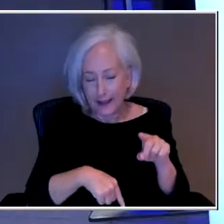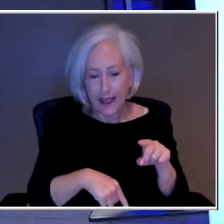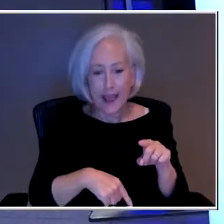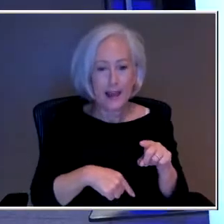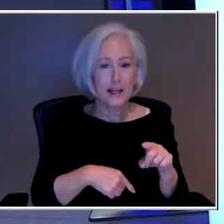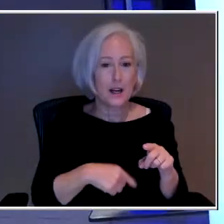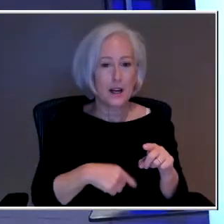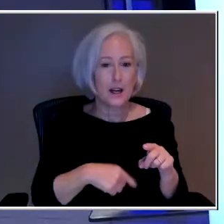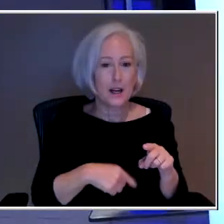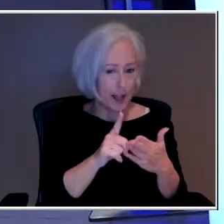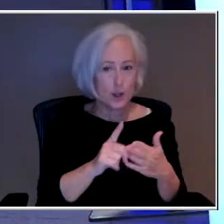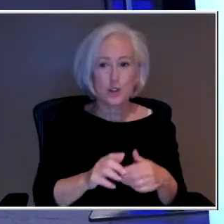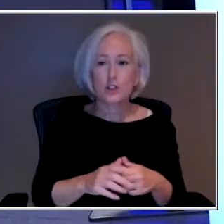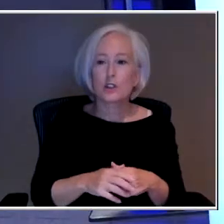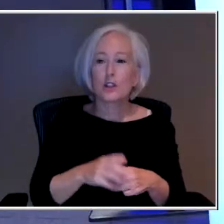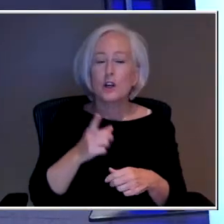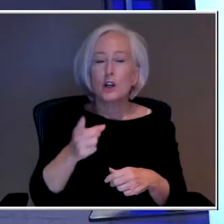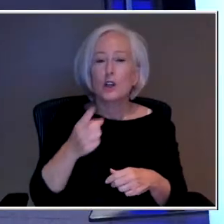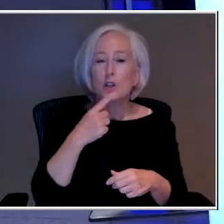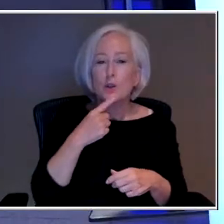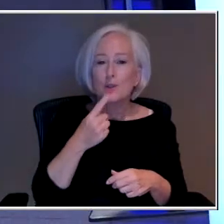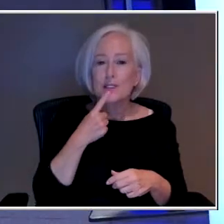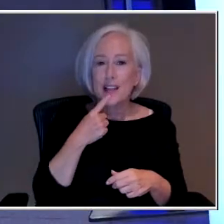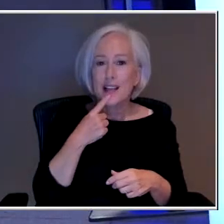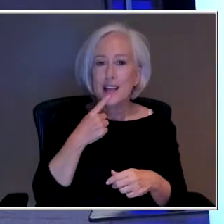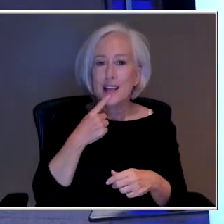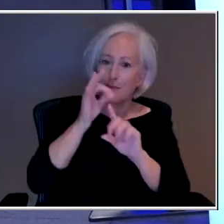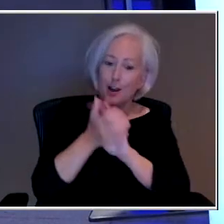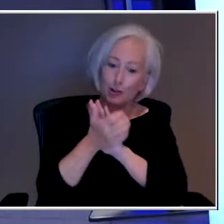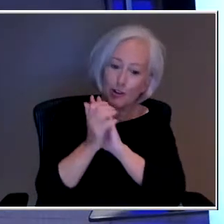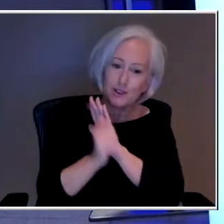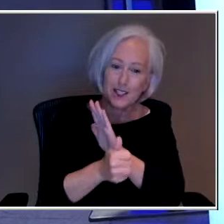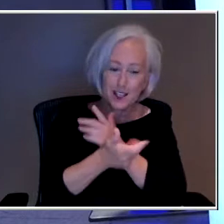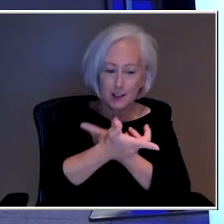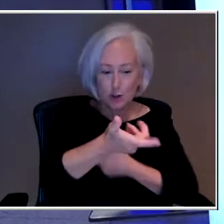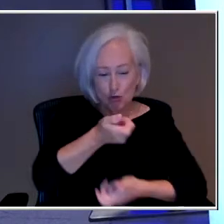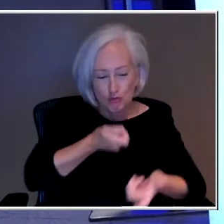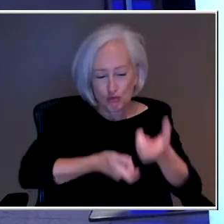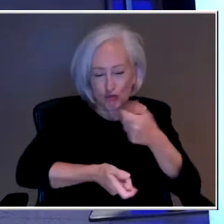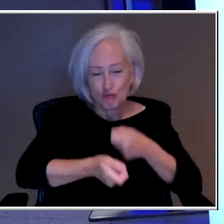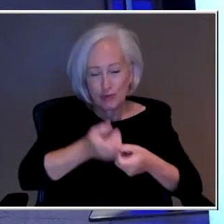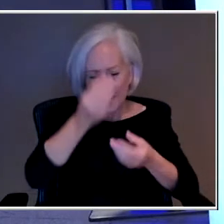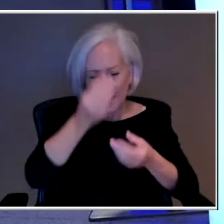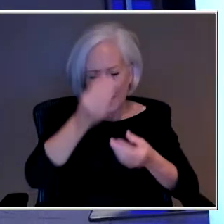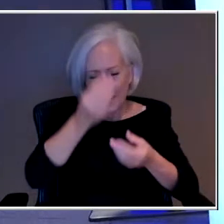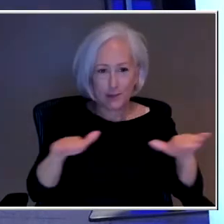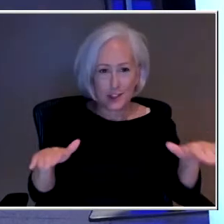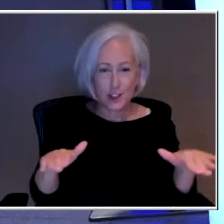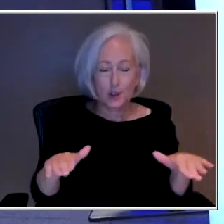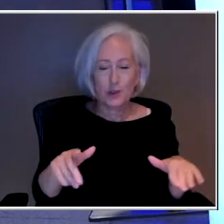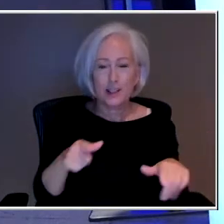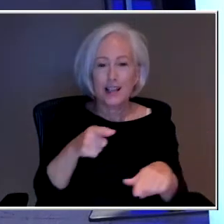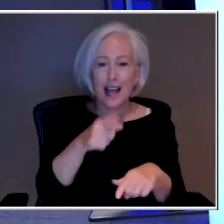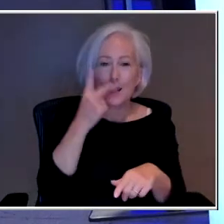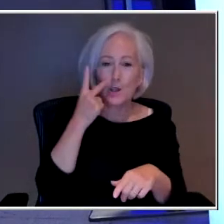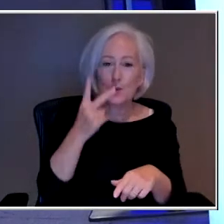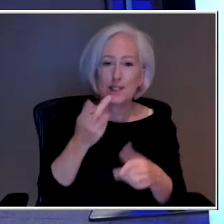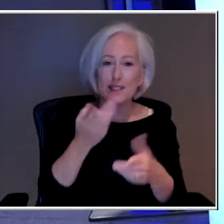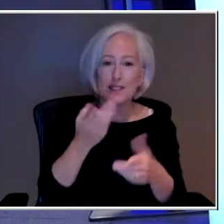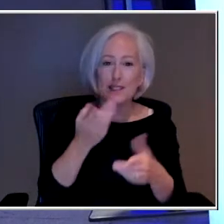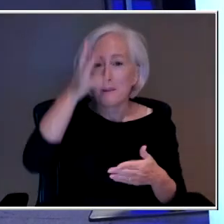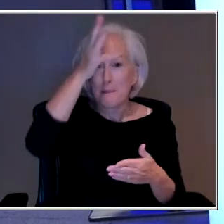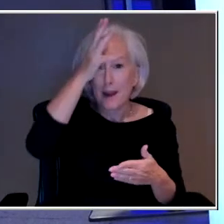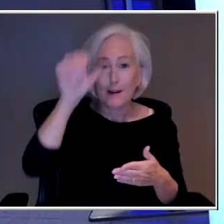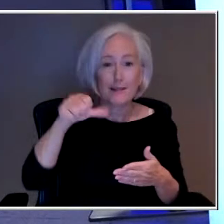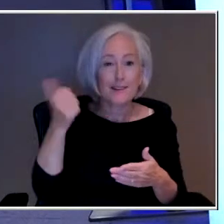set. You said there's an art to really pulling out from children what's going on with them, and you see things that parents and the everyday person might